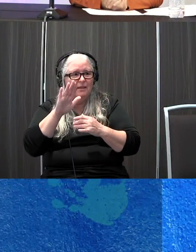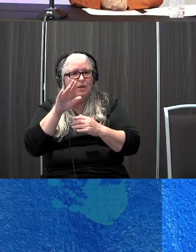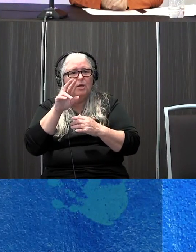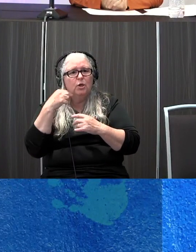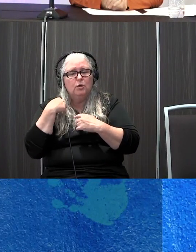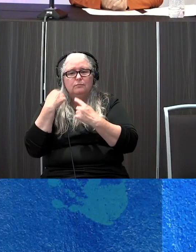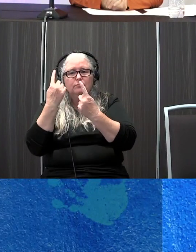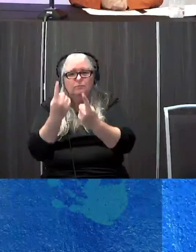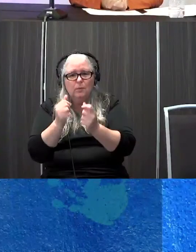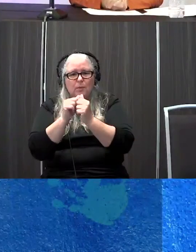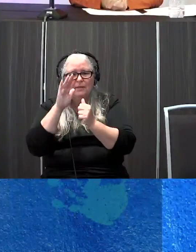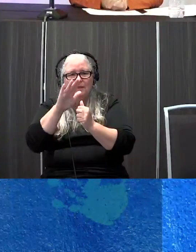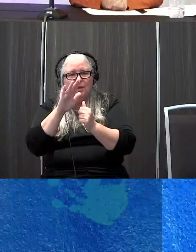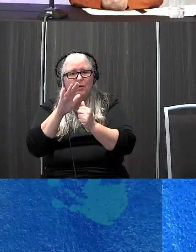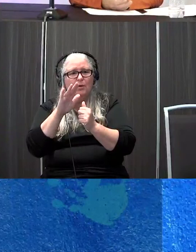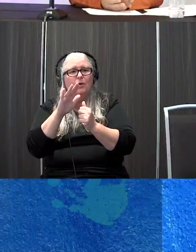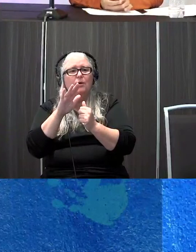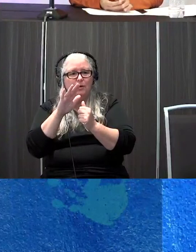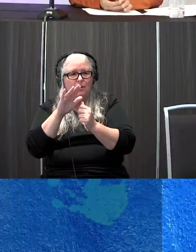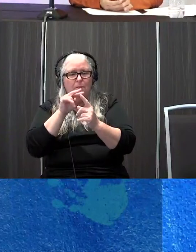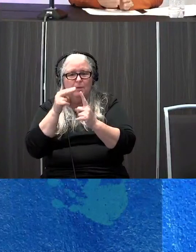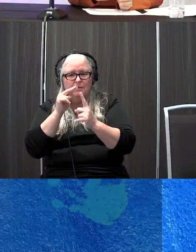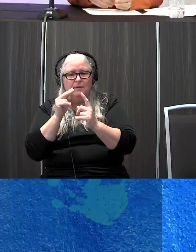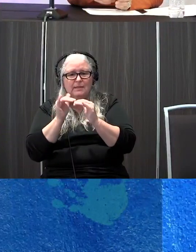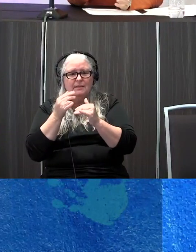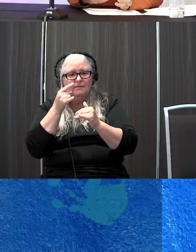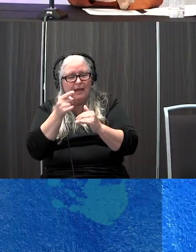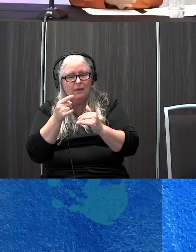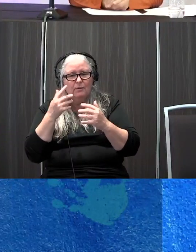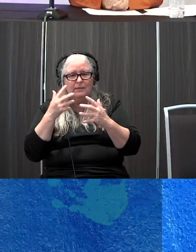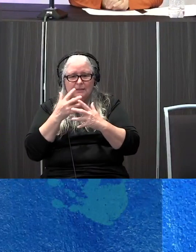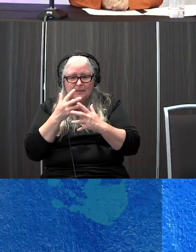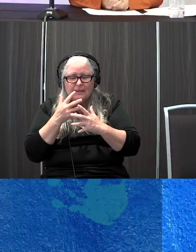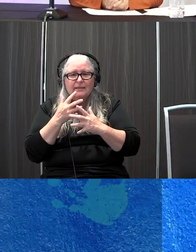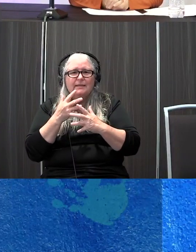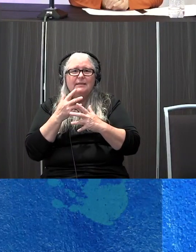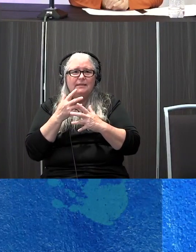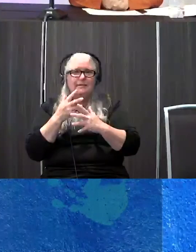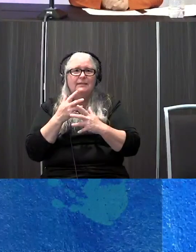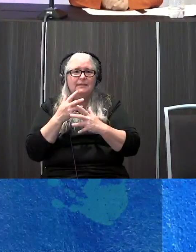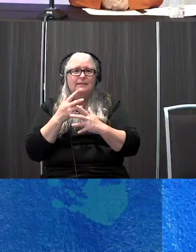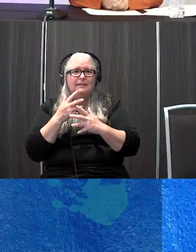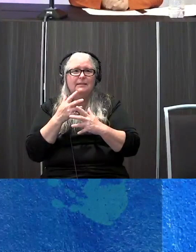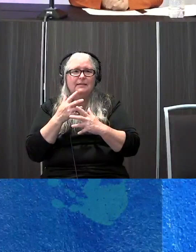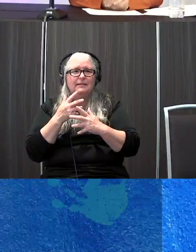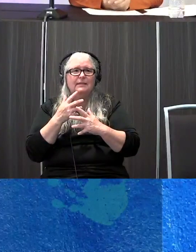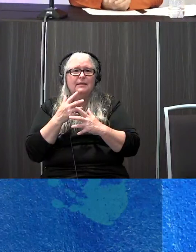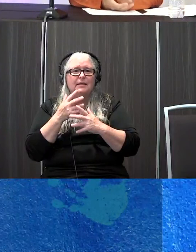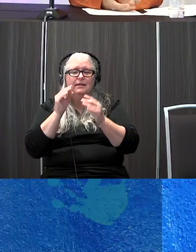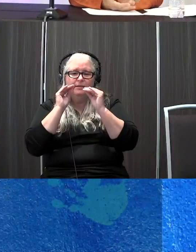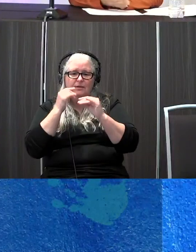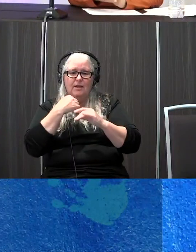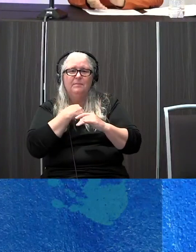perspective of how anxiety provoking it is. And also taught me to give